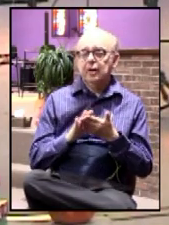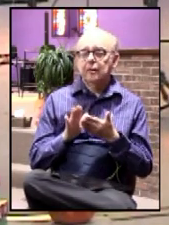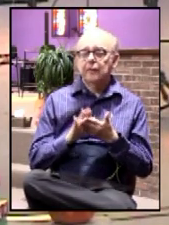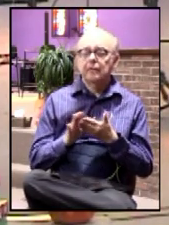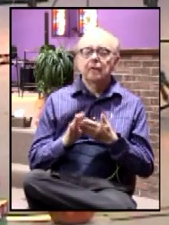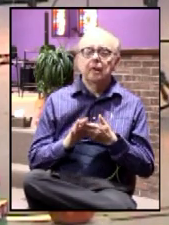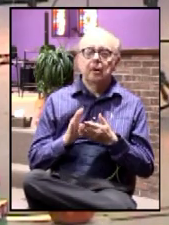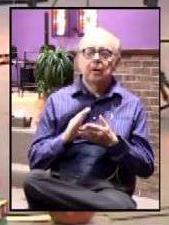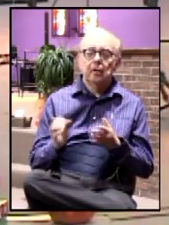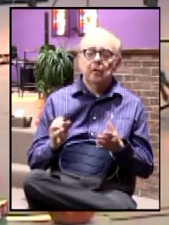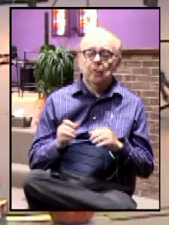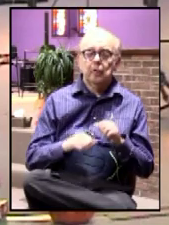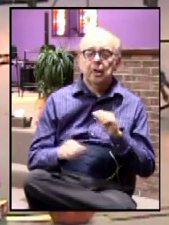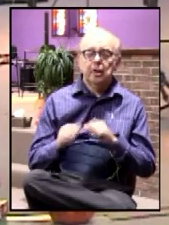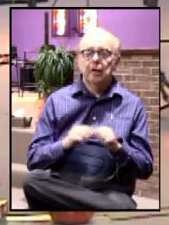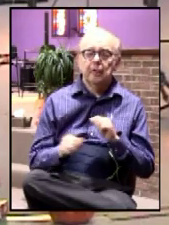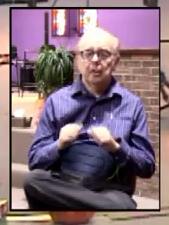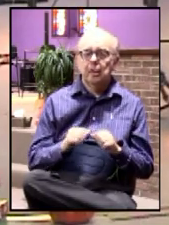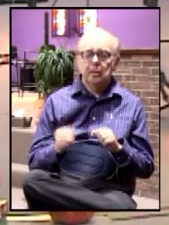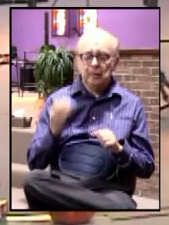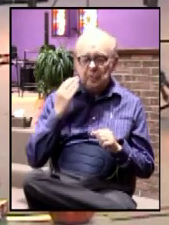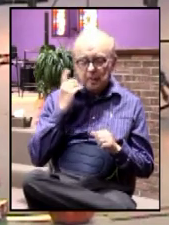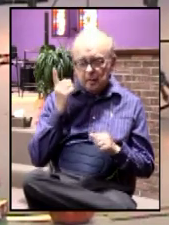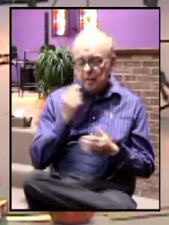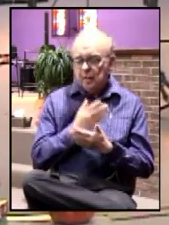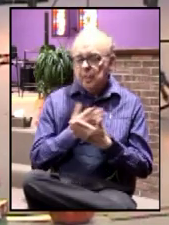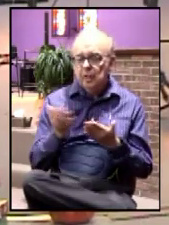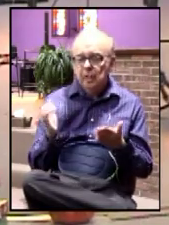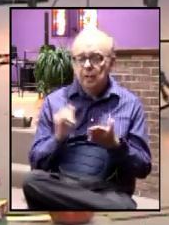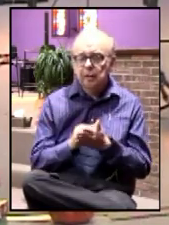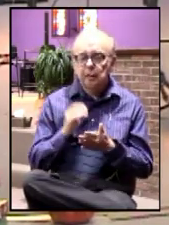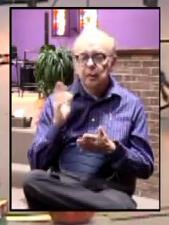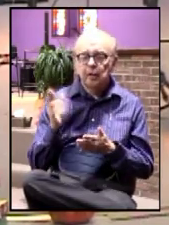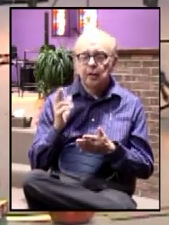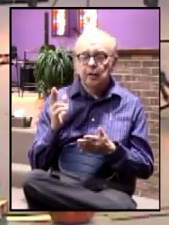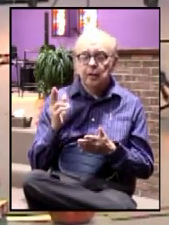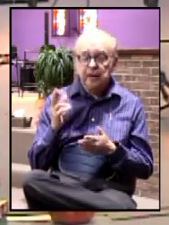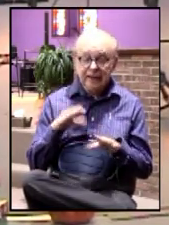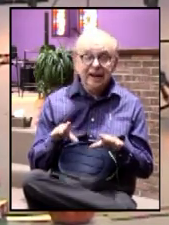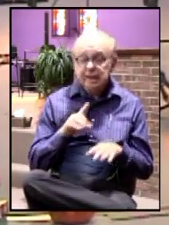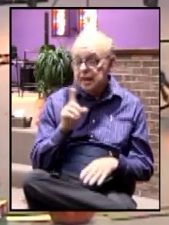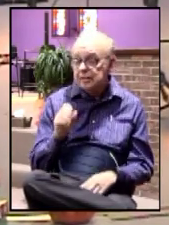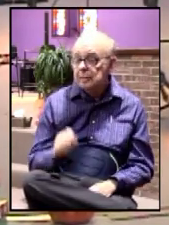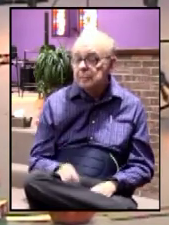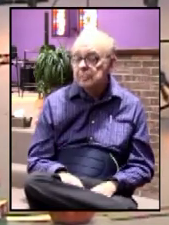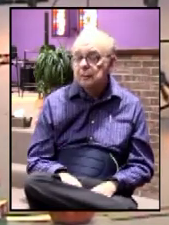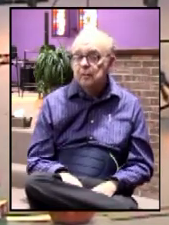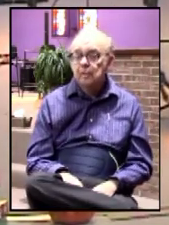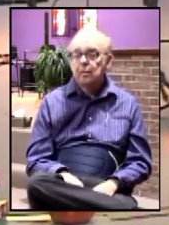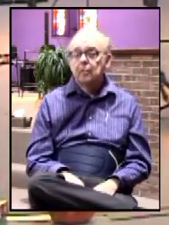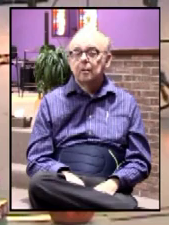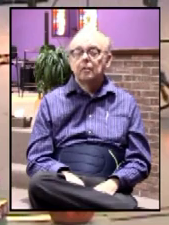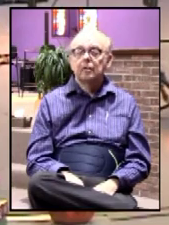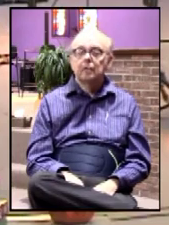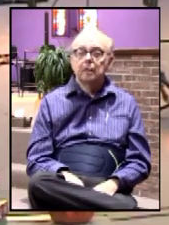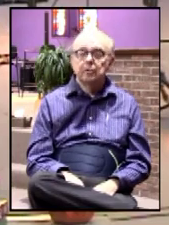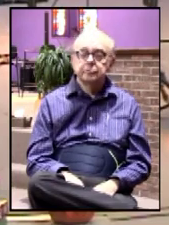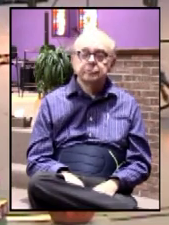Forgive each other. Do you know one of the things that Mr. Rogers did?